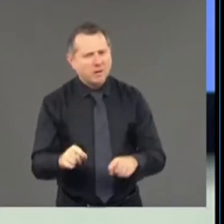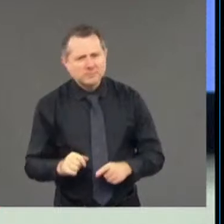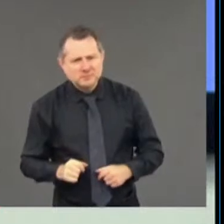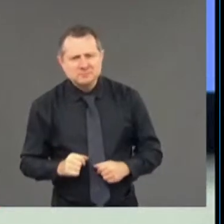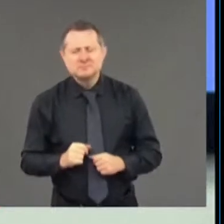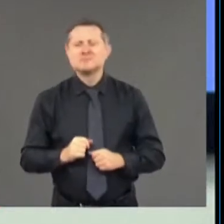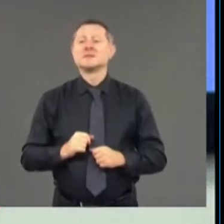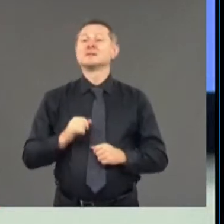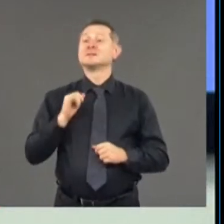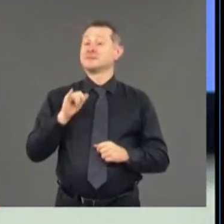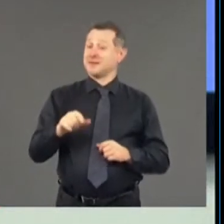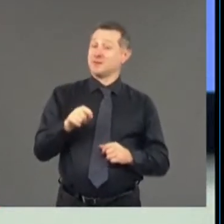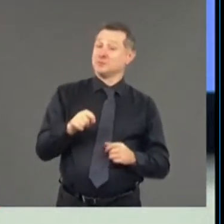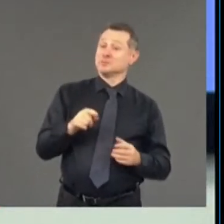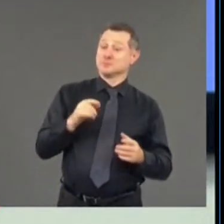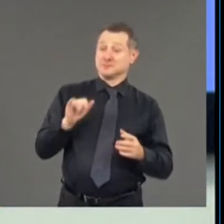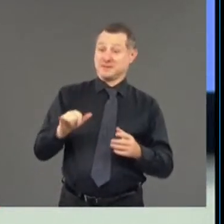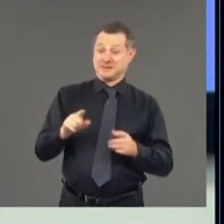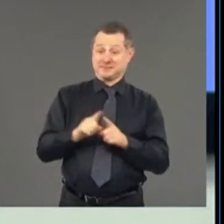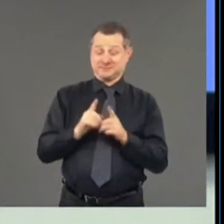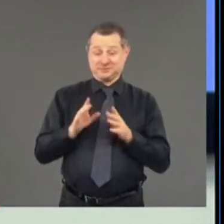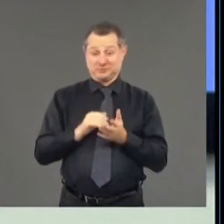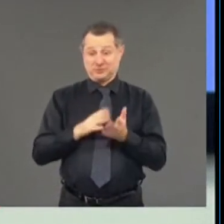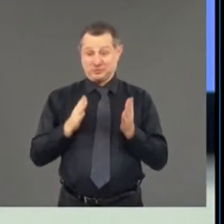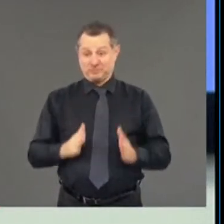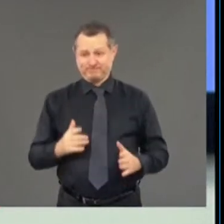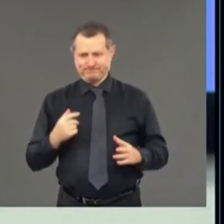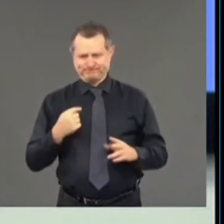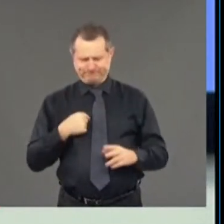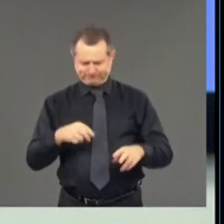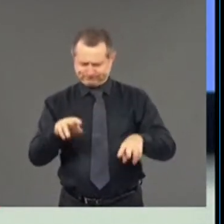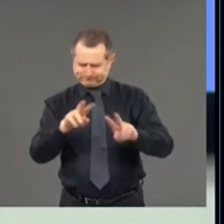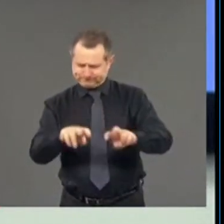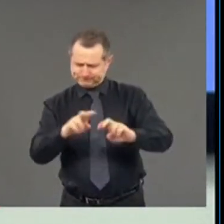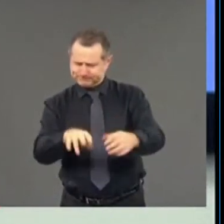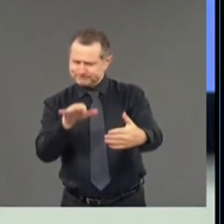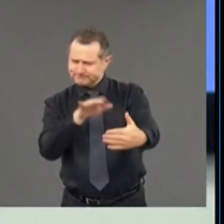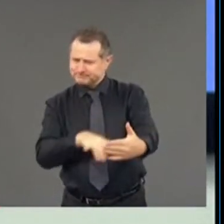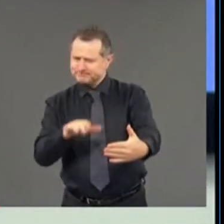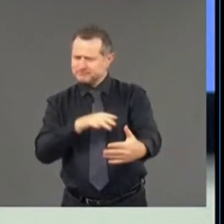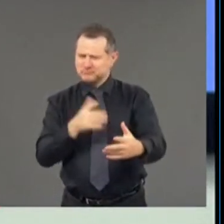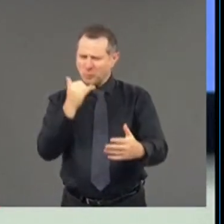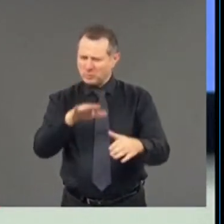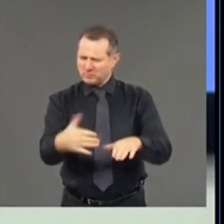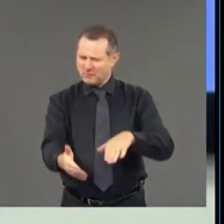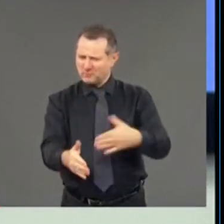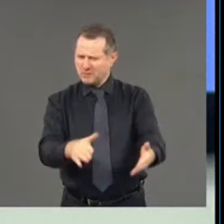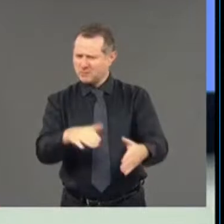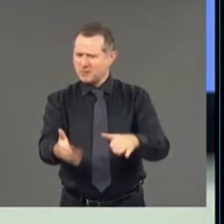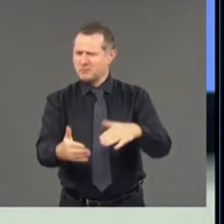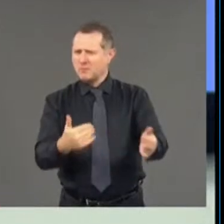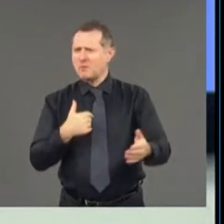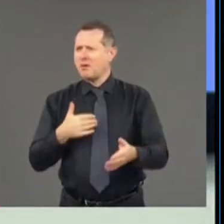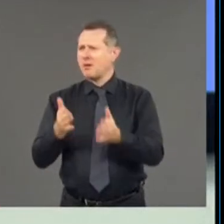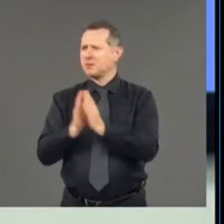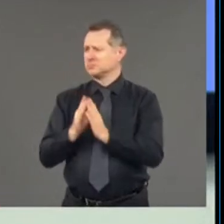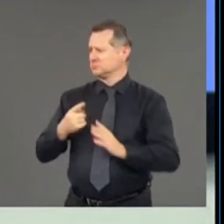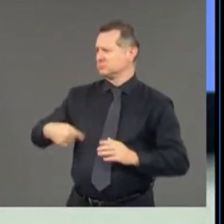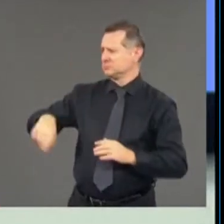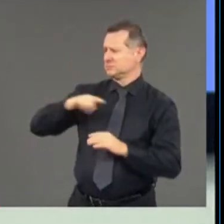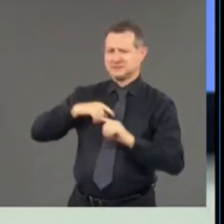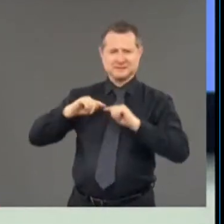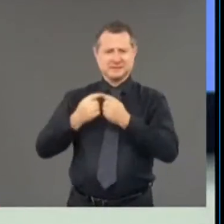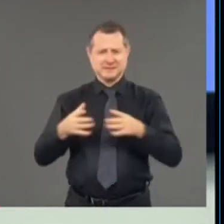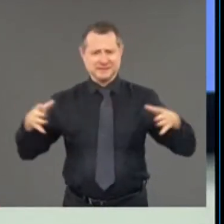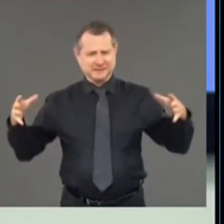I asked why when someone died, I asked our team to find the answers here. And in medicine, I would delve into the data,